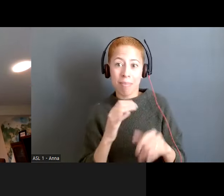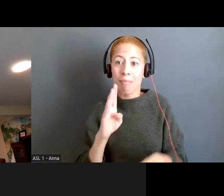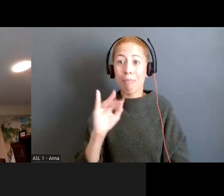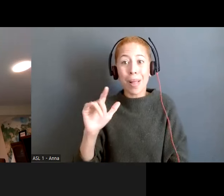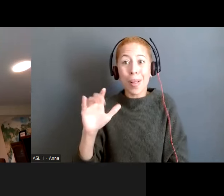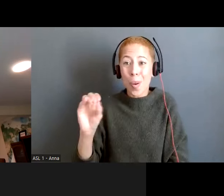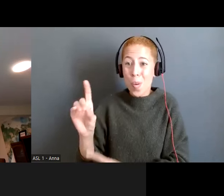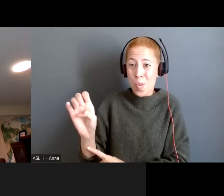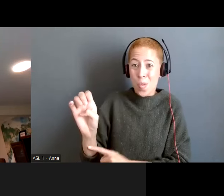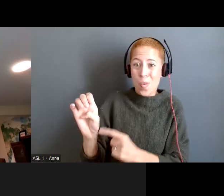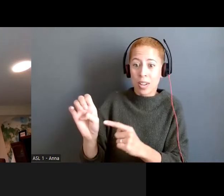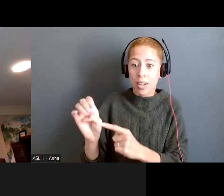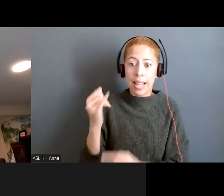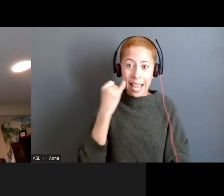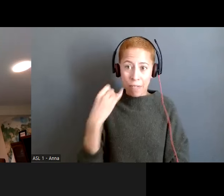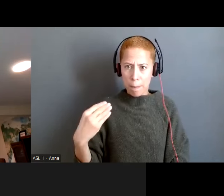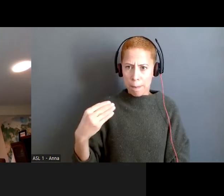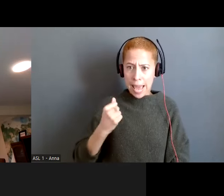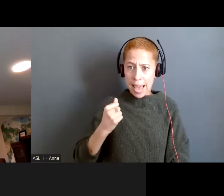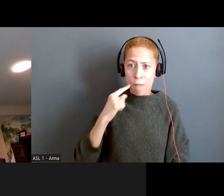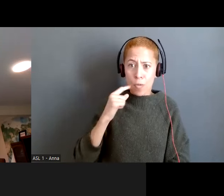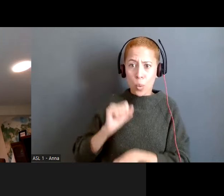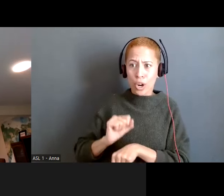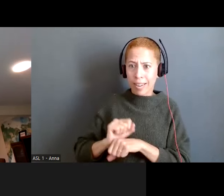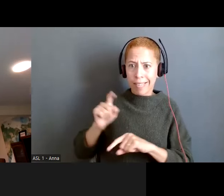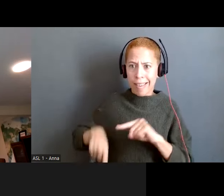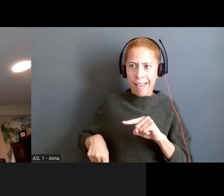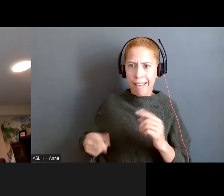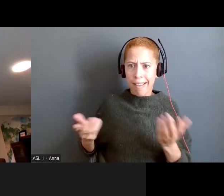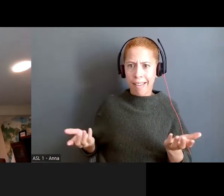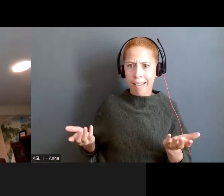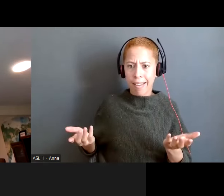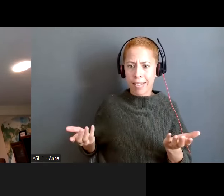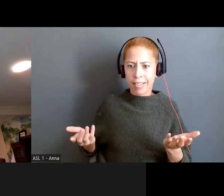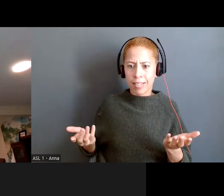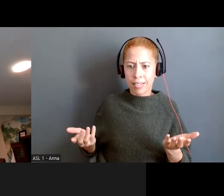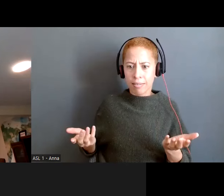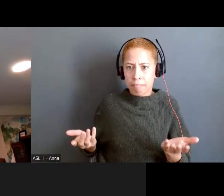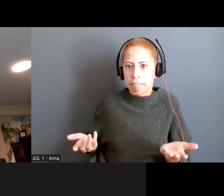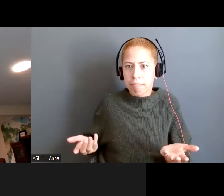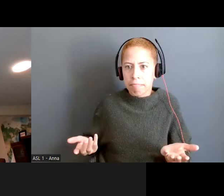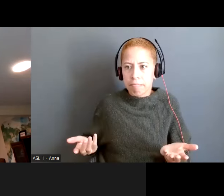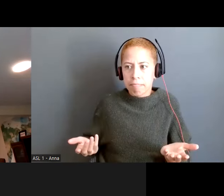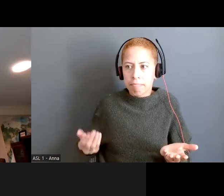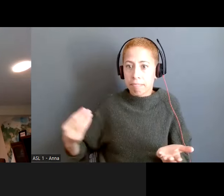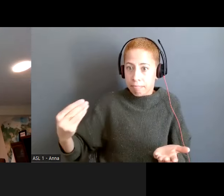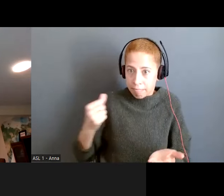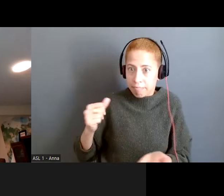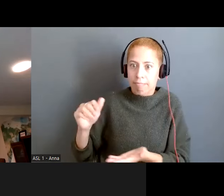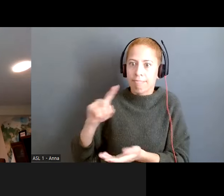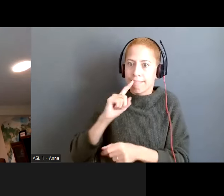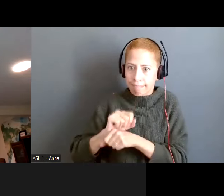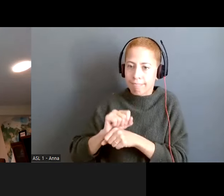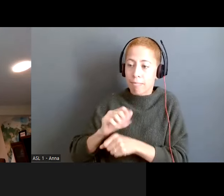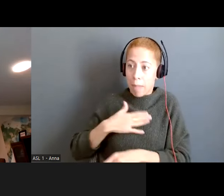I mean, if you can't get paid for the work that you're doing in a way that, you know, compensates you for the amount of time